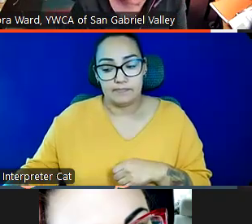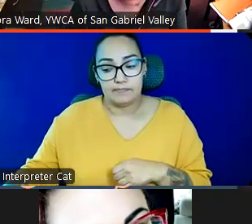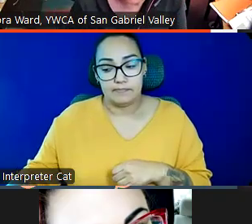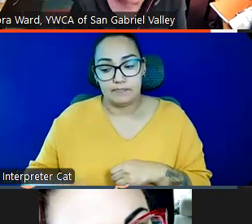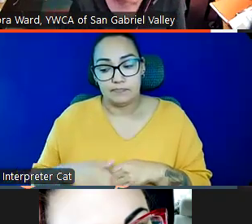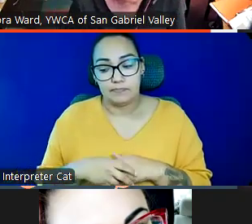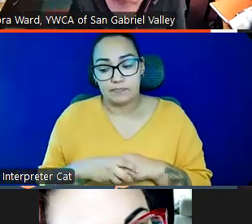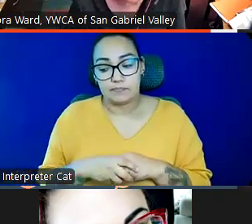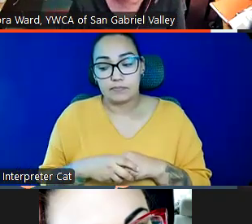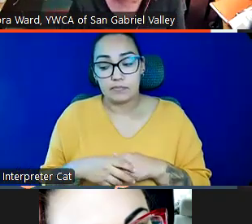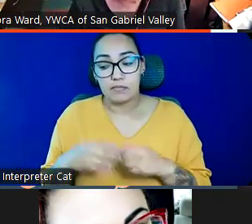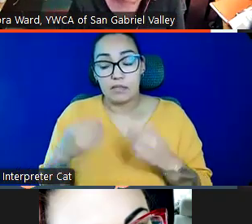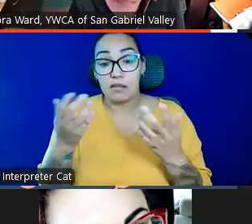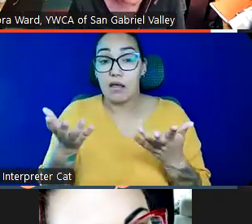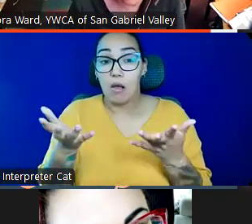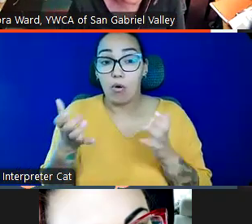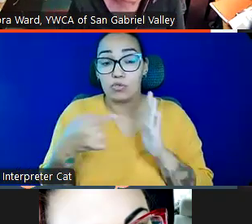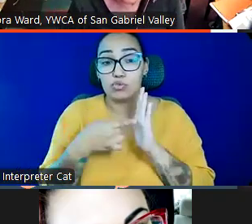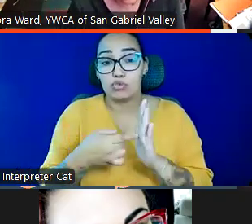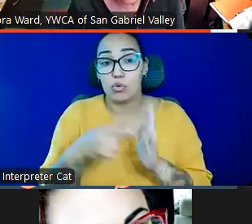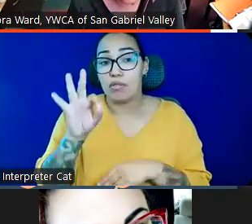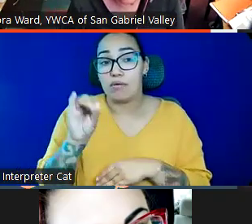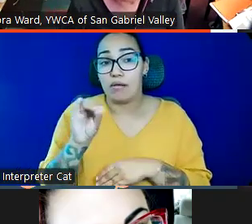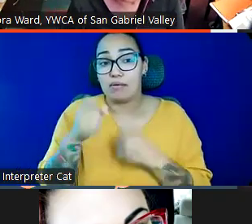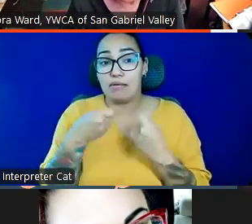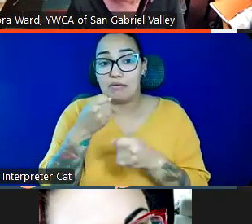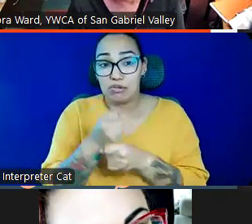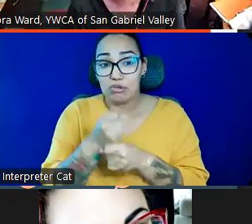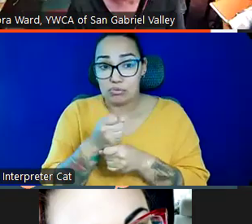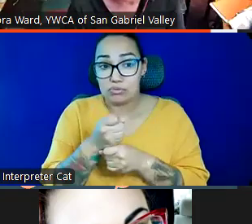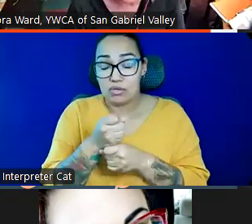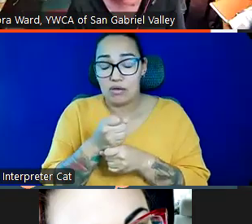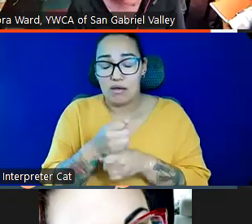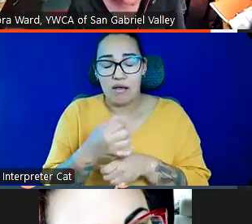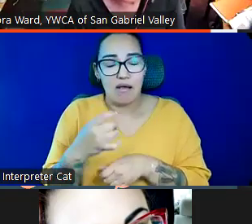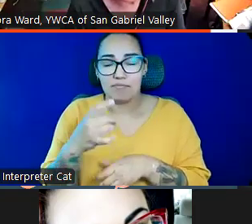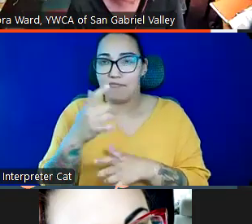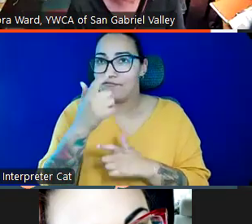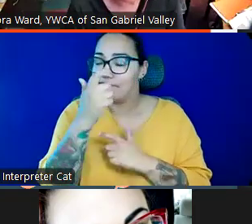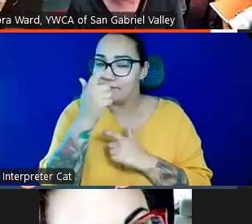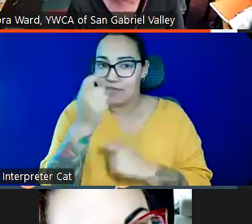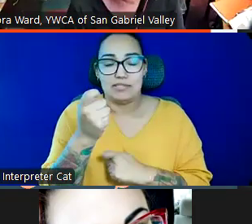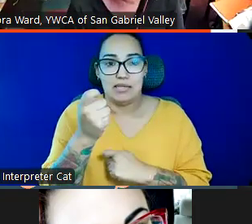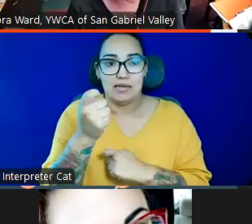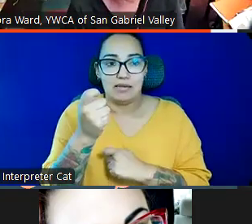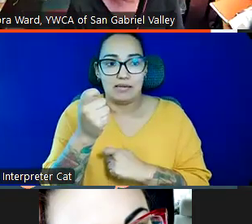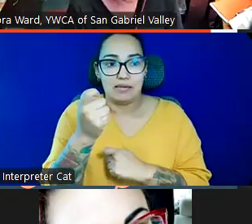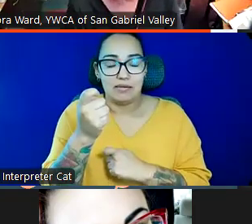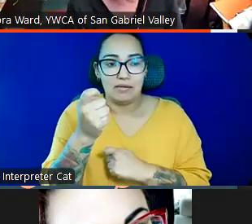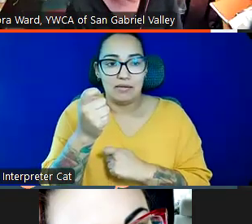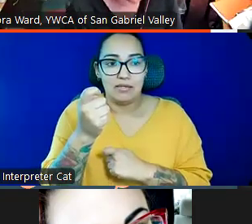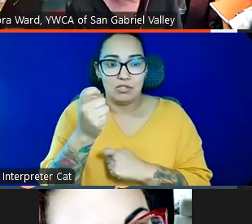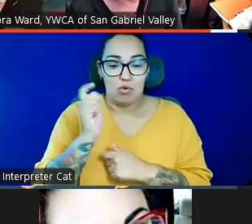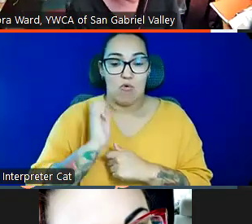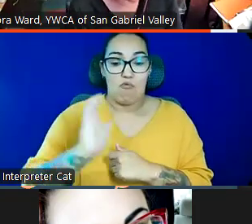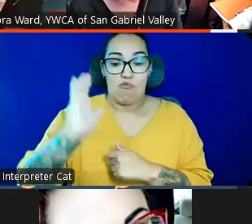I wanted to show the 90 years. I found it fascinating to be able to go as far back